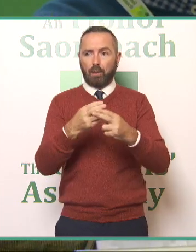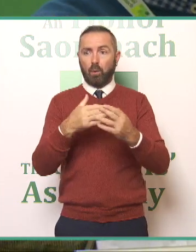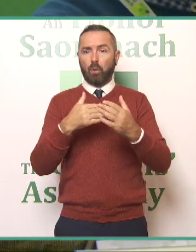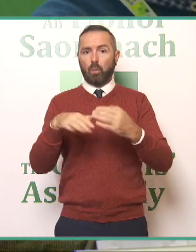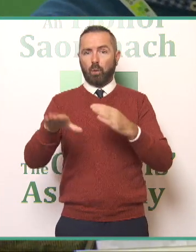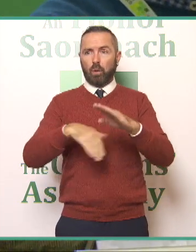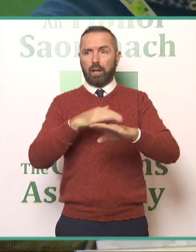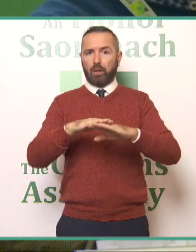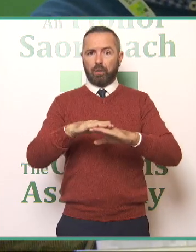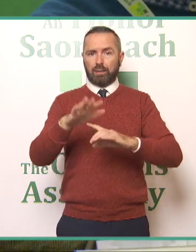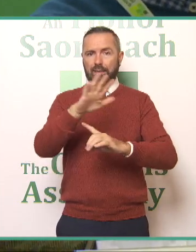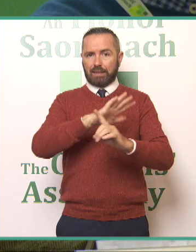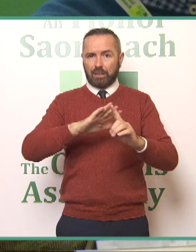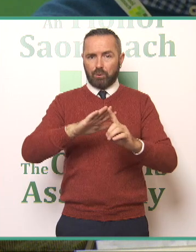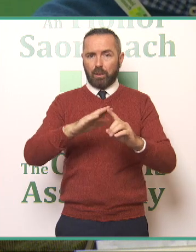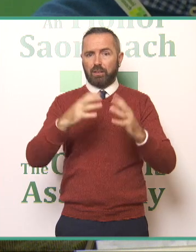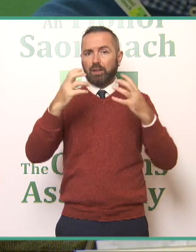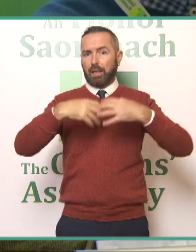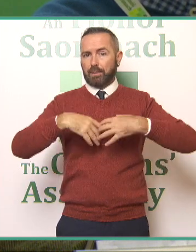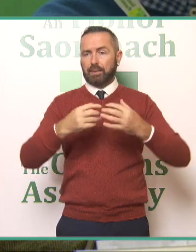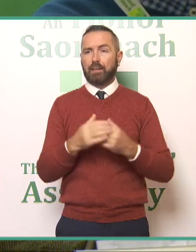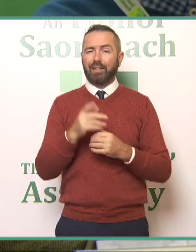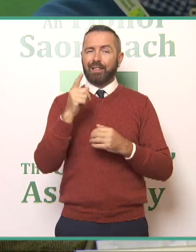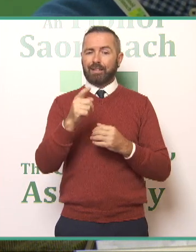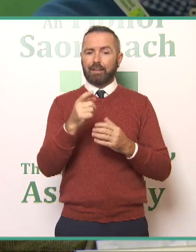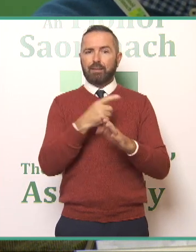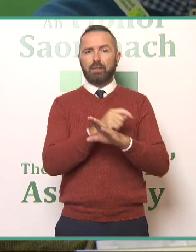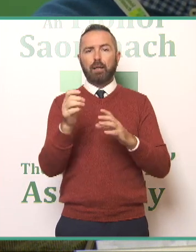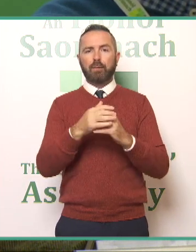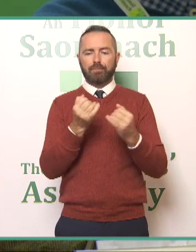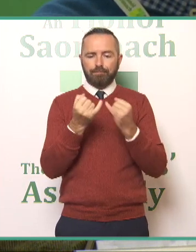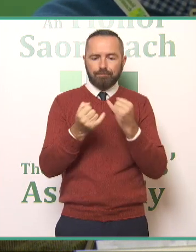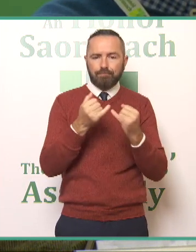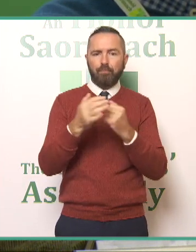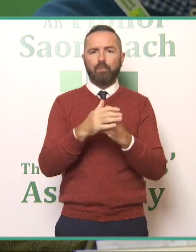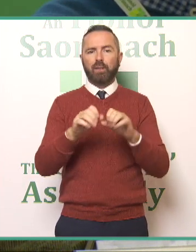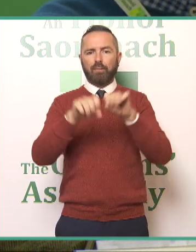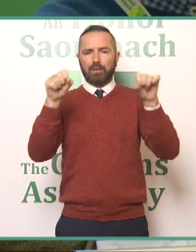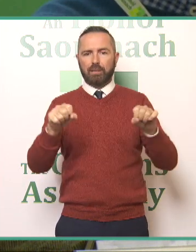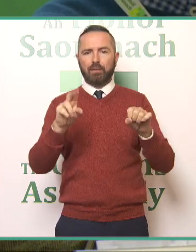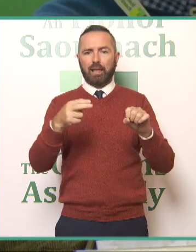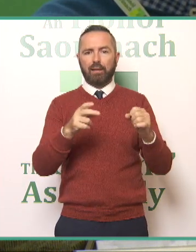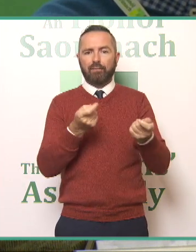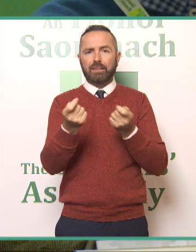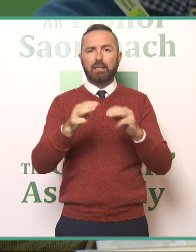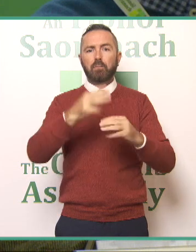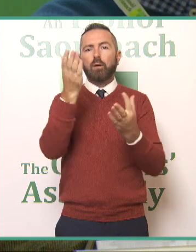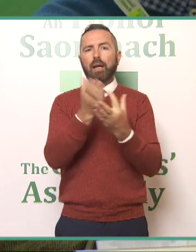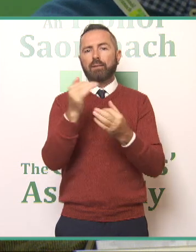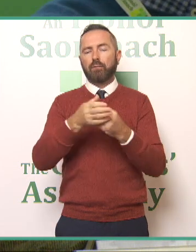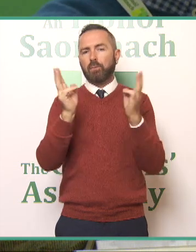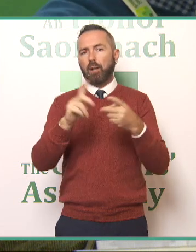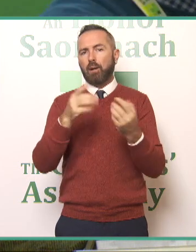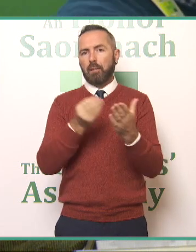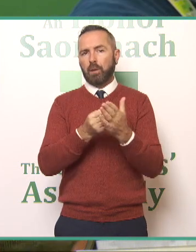with money, but it's that this sort of intricacies of the system facilitate more access for power and money,